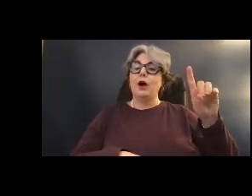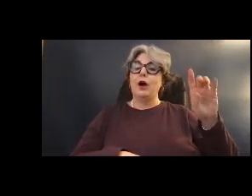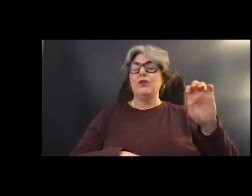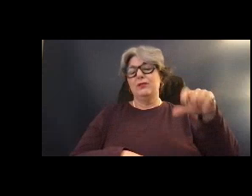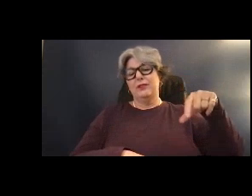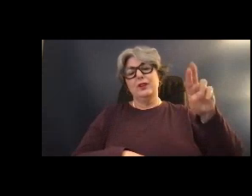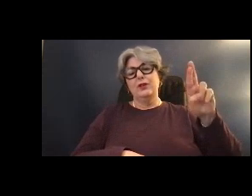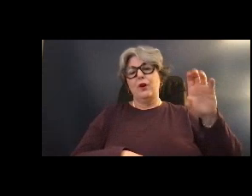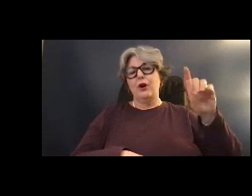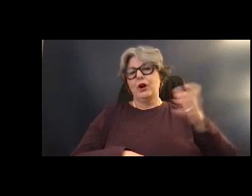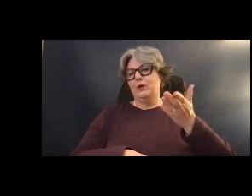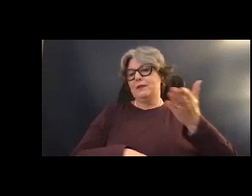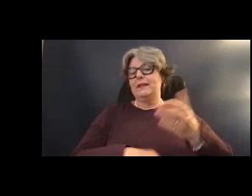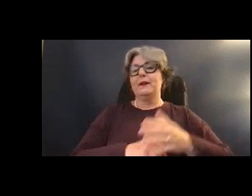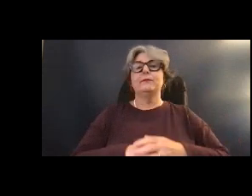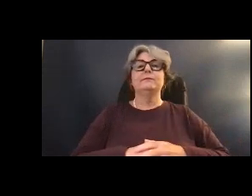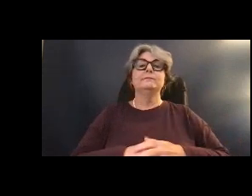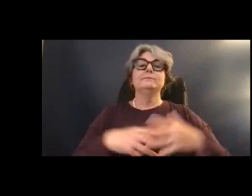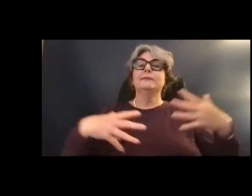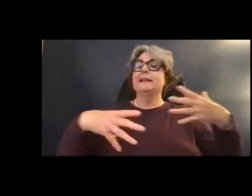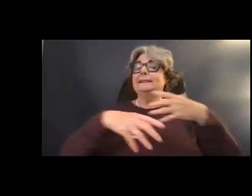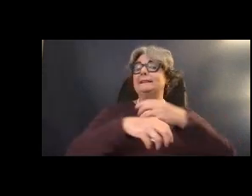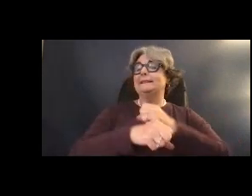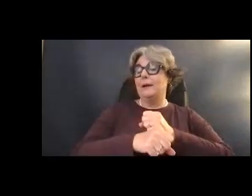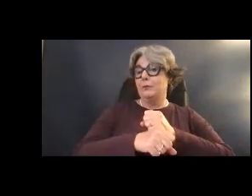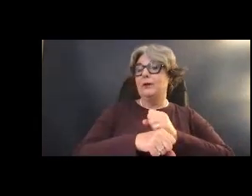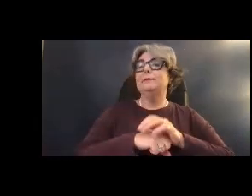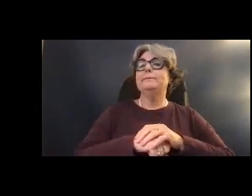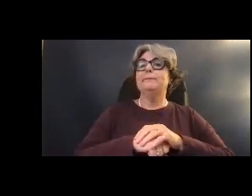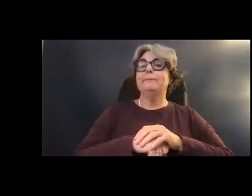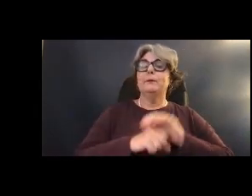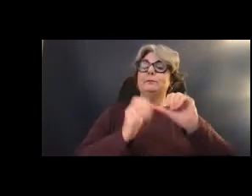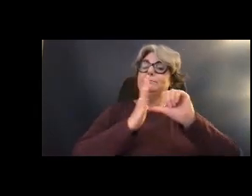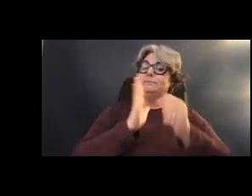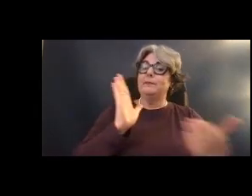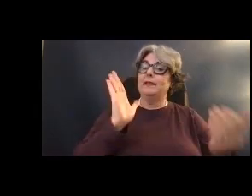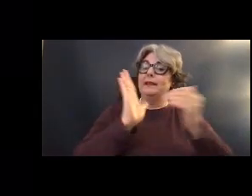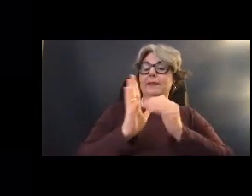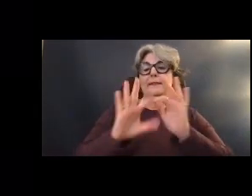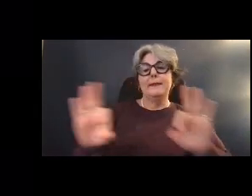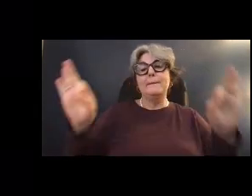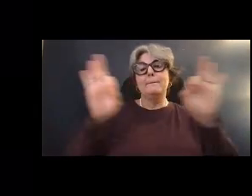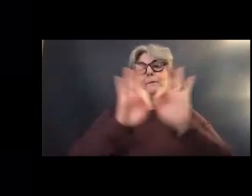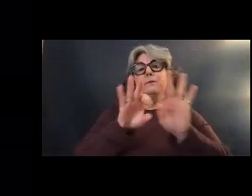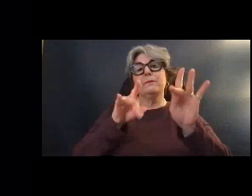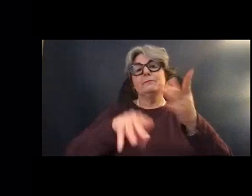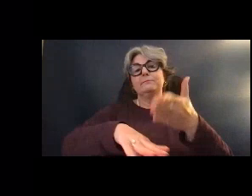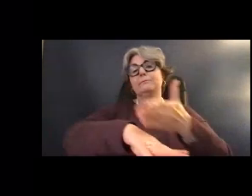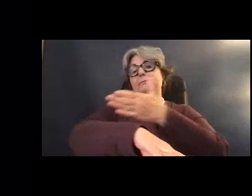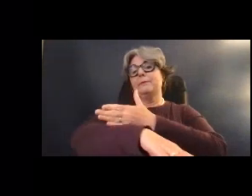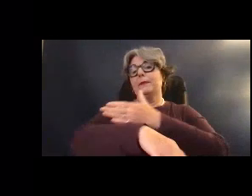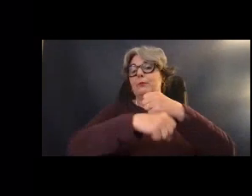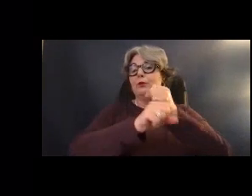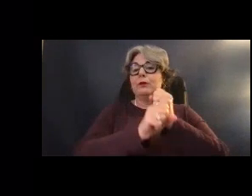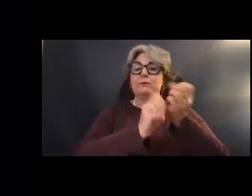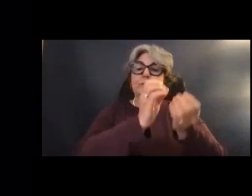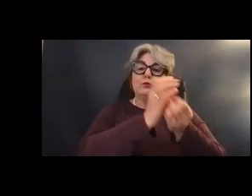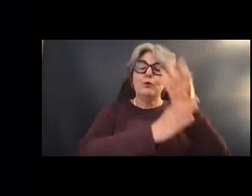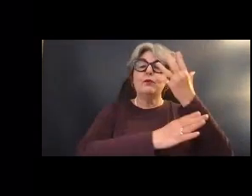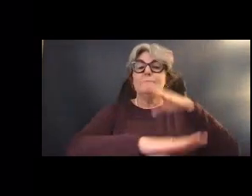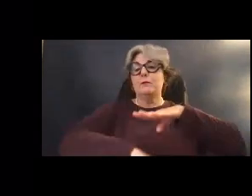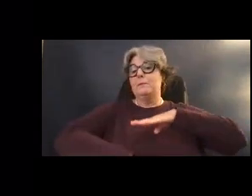that. So in summary, I just wanted to reiterate the importance of the efficiency gains and productivity growth for meeting